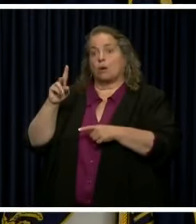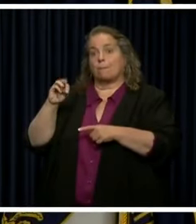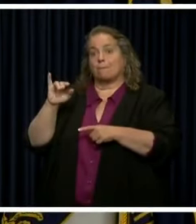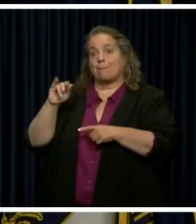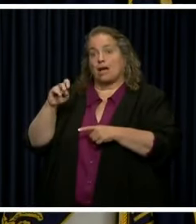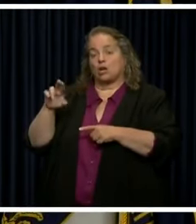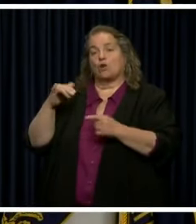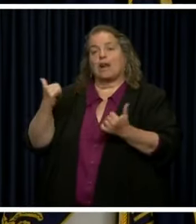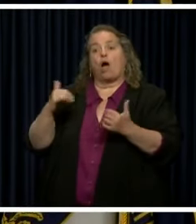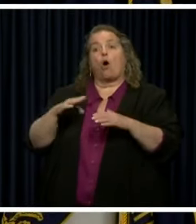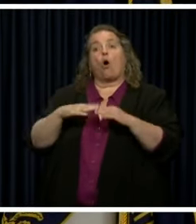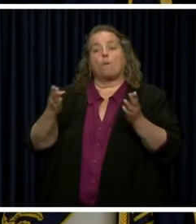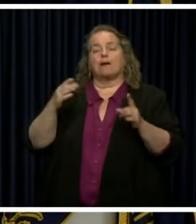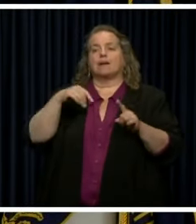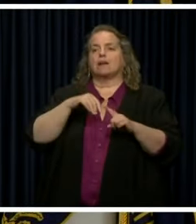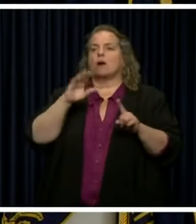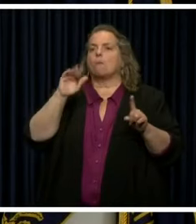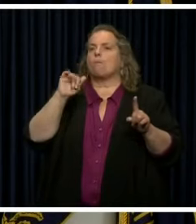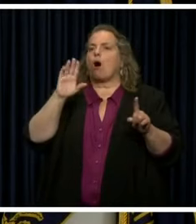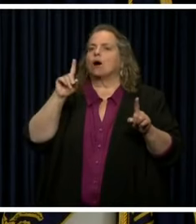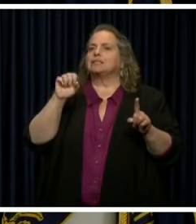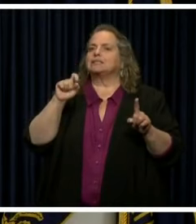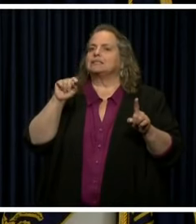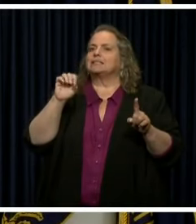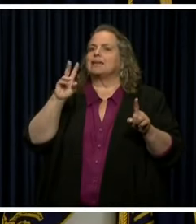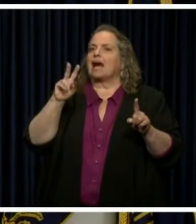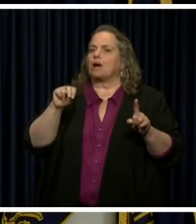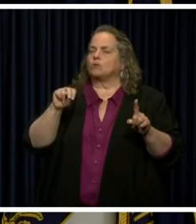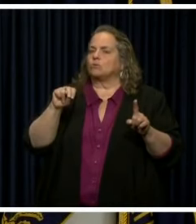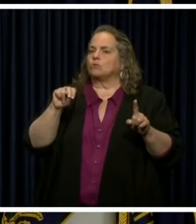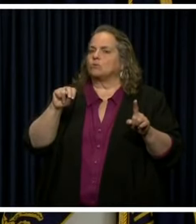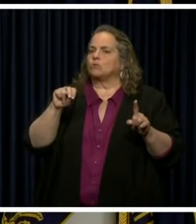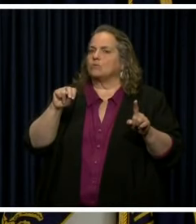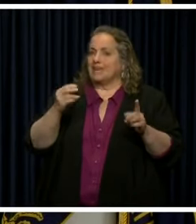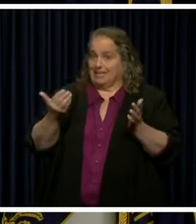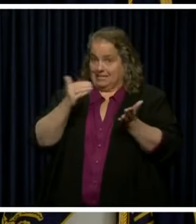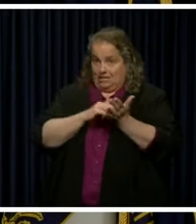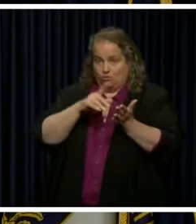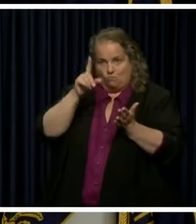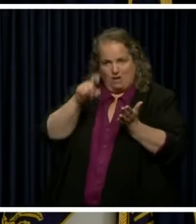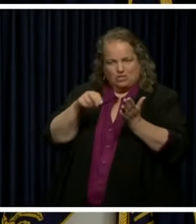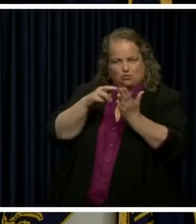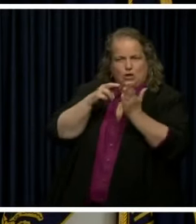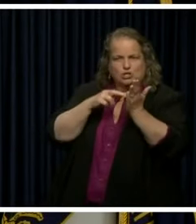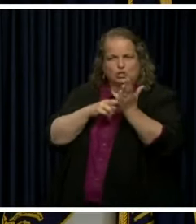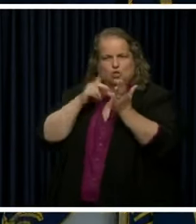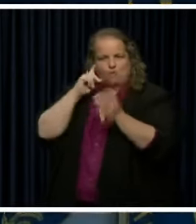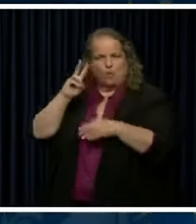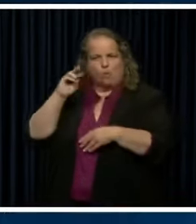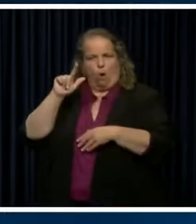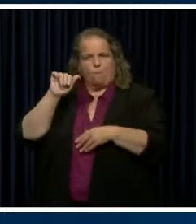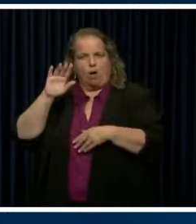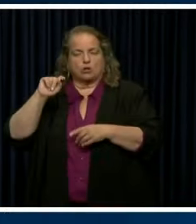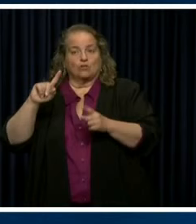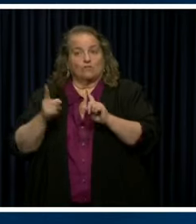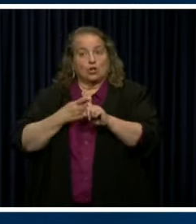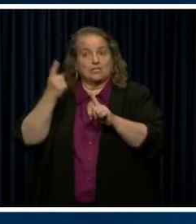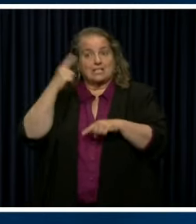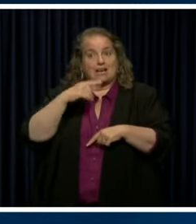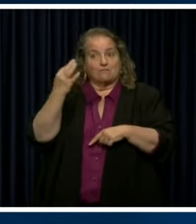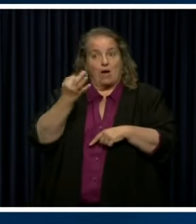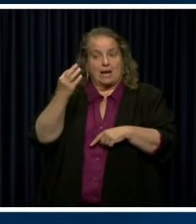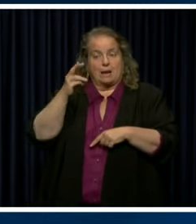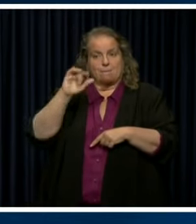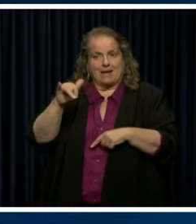facility in Bardstown. Again, you have to register. Its first day is Friday, May